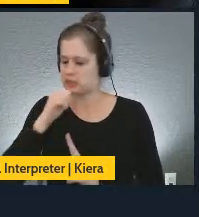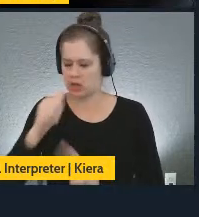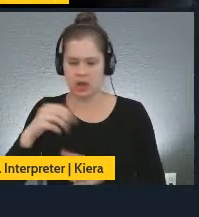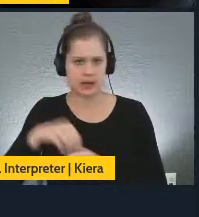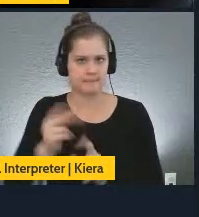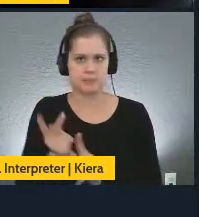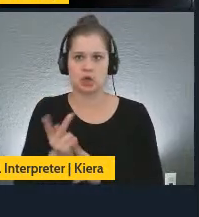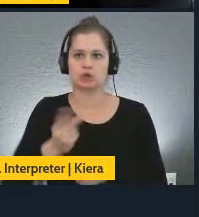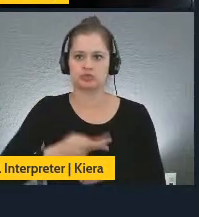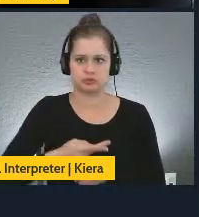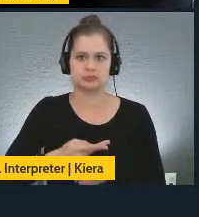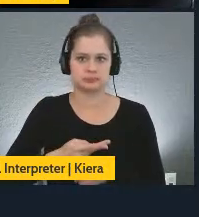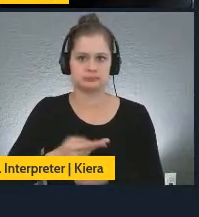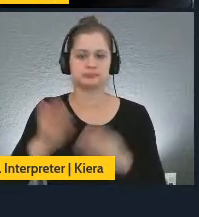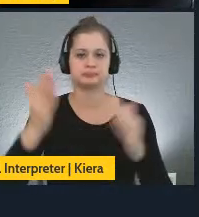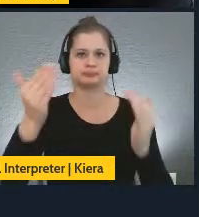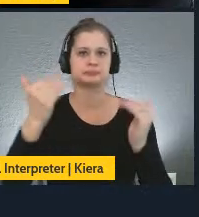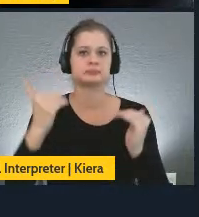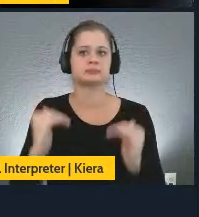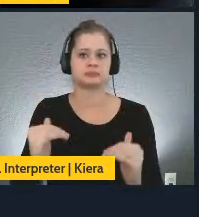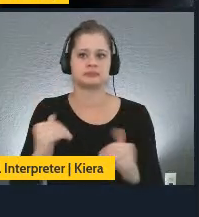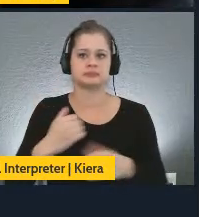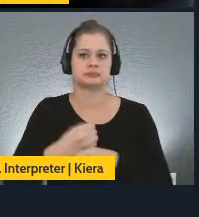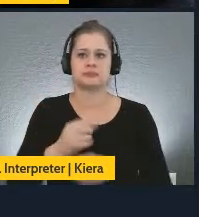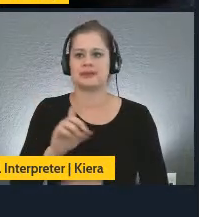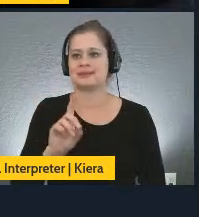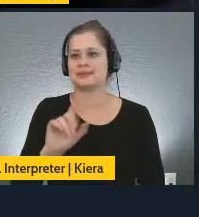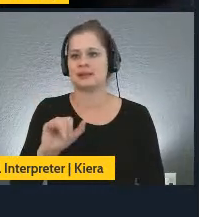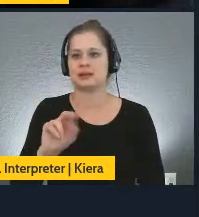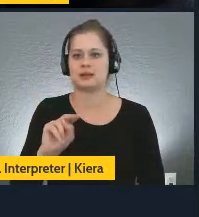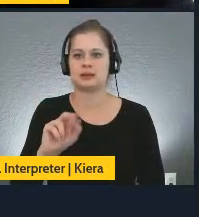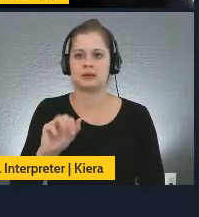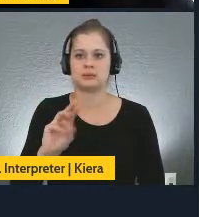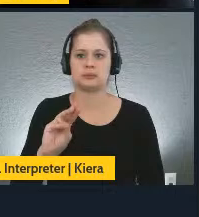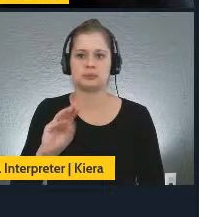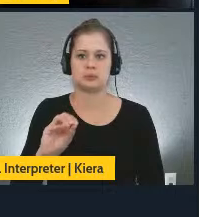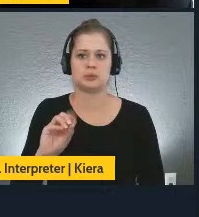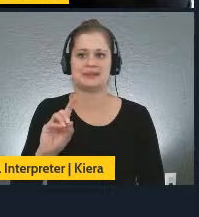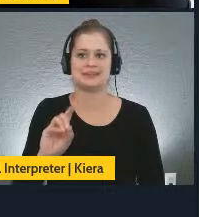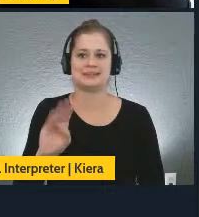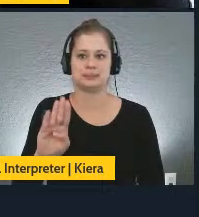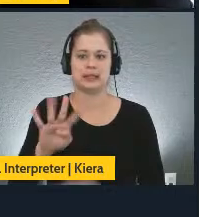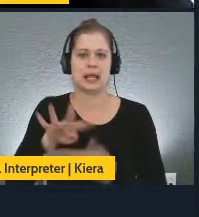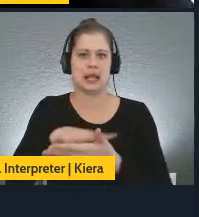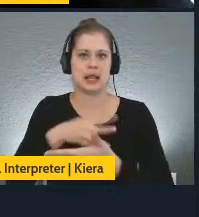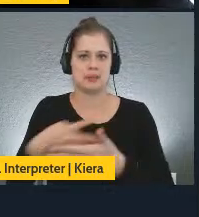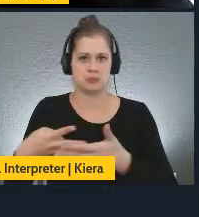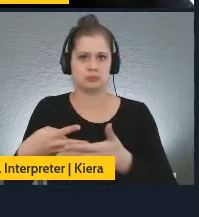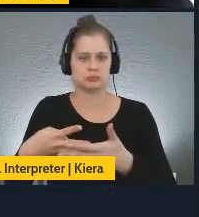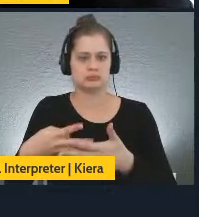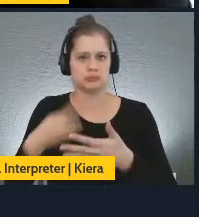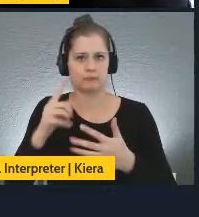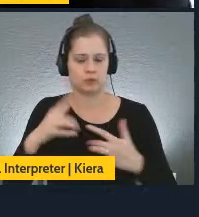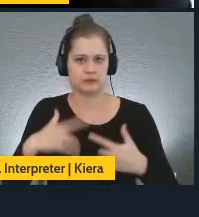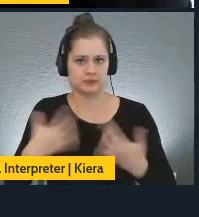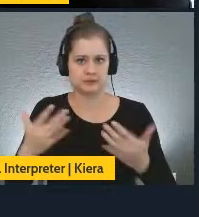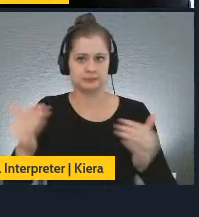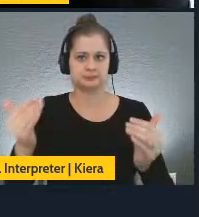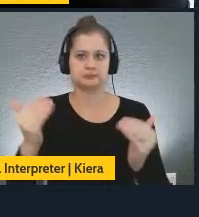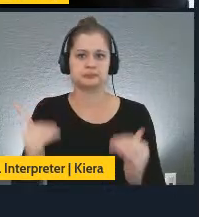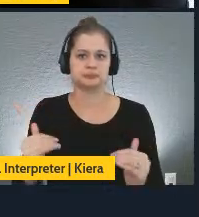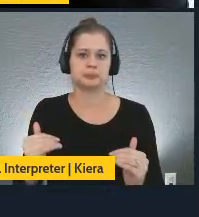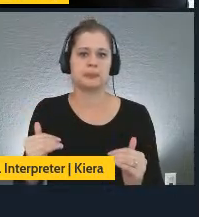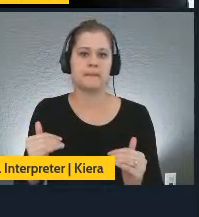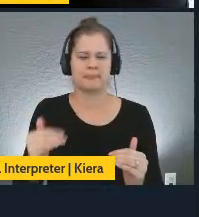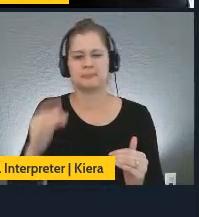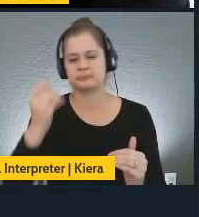We then create the DynamoDB for DynamoDB table for events. The rows items actually